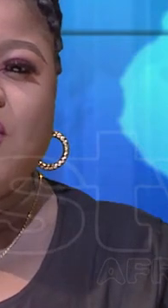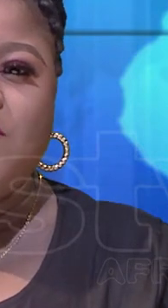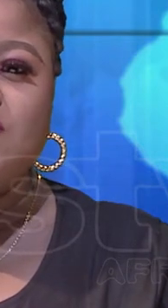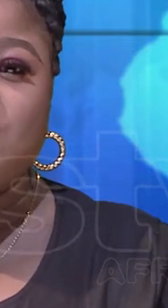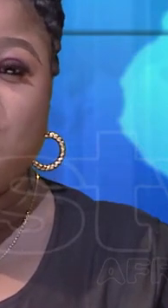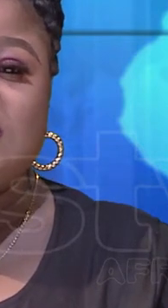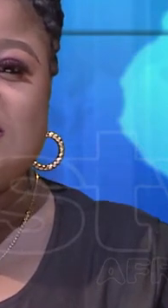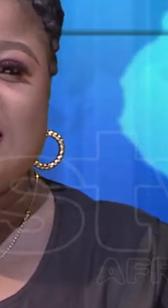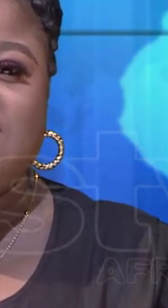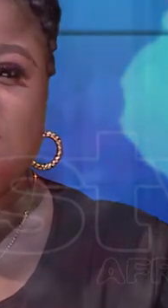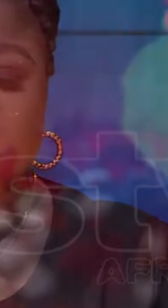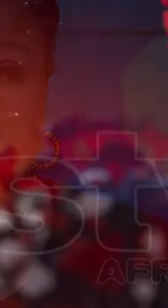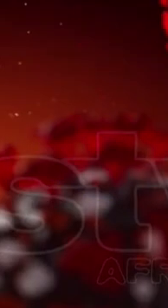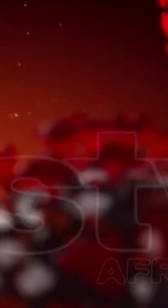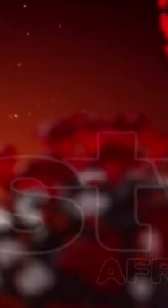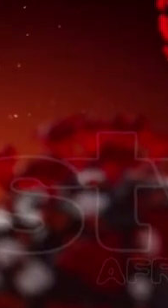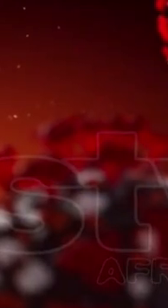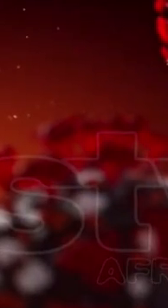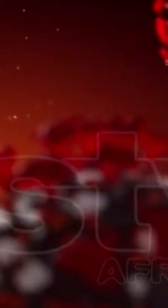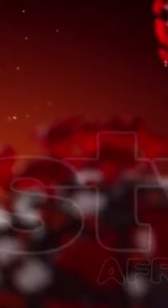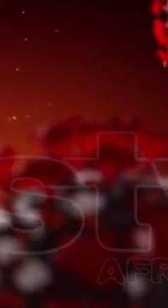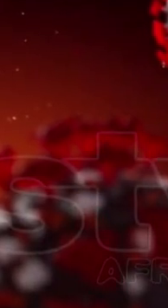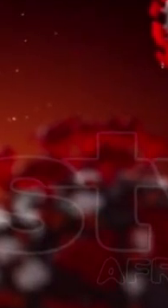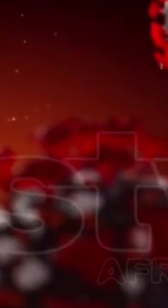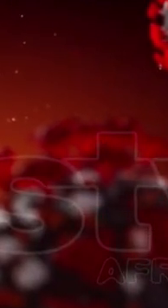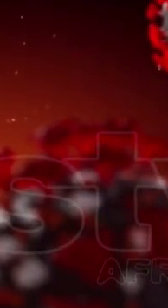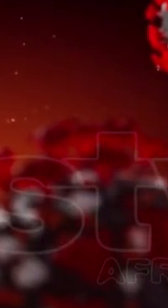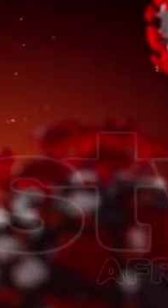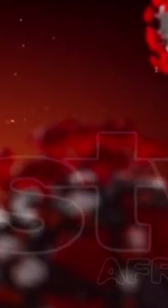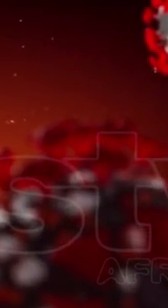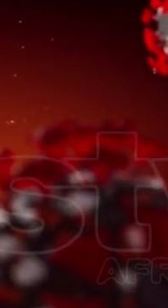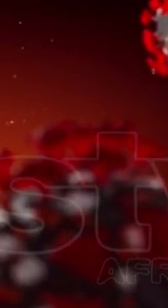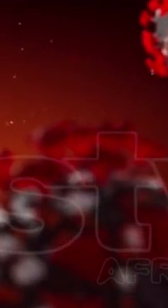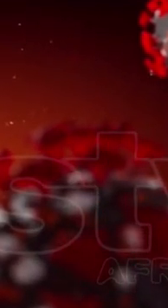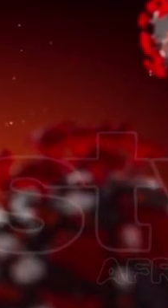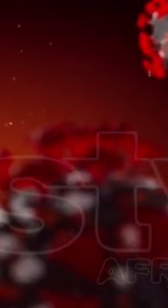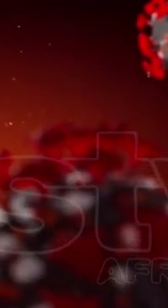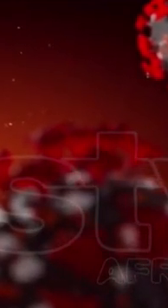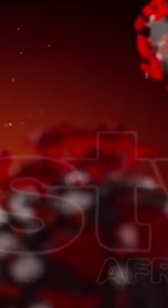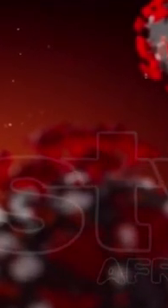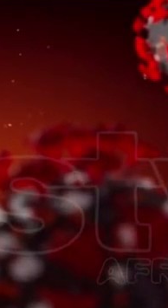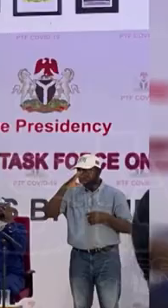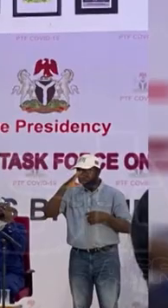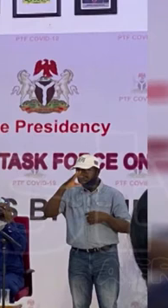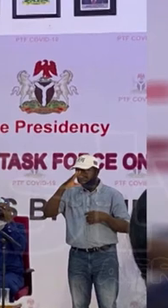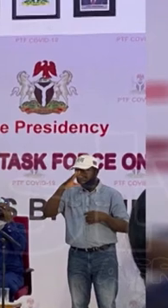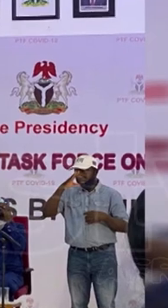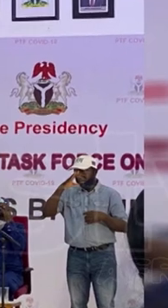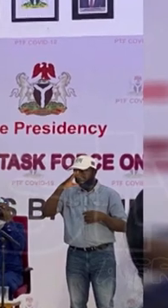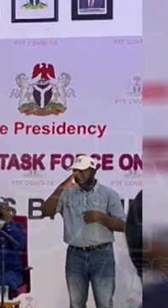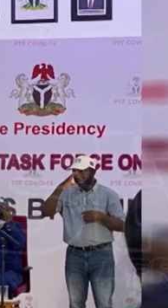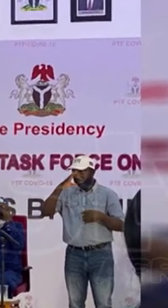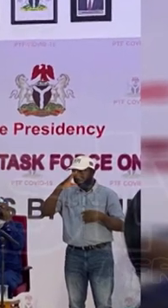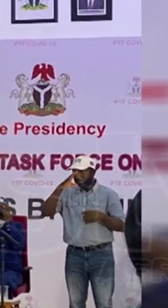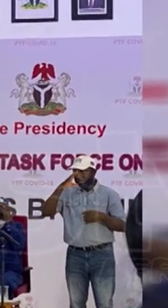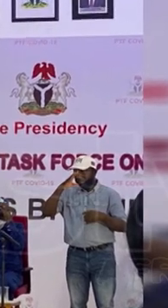to reopen schools inside the face of COVID-19. Nwajiuba Yan for the Presidential Task Force for COVID-19 Daily News Conference during